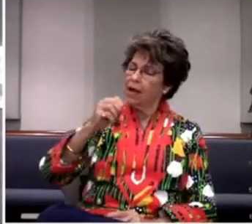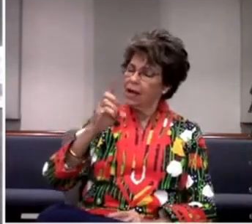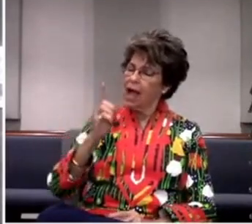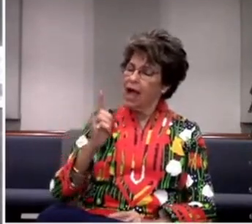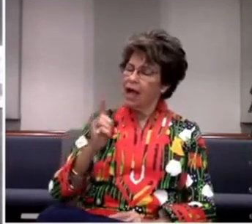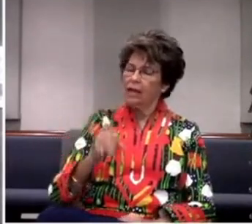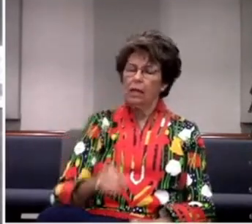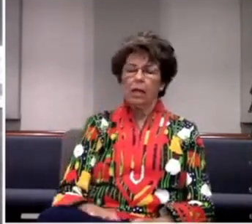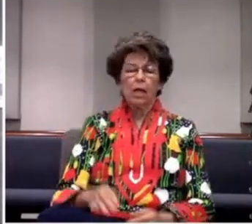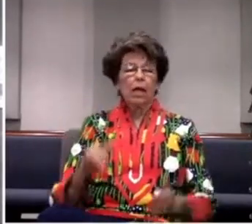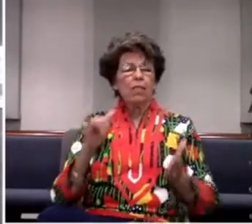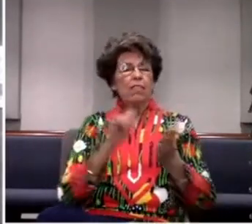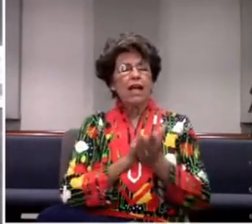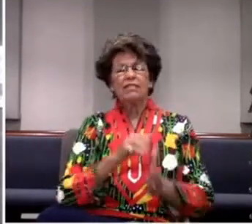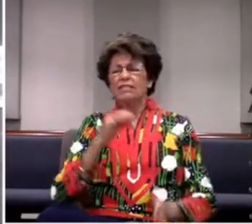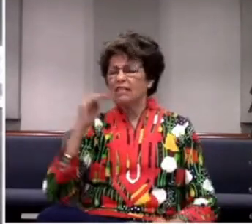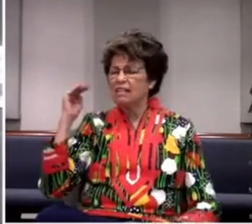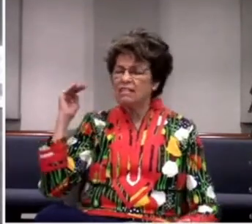guy is a liar.